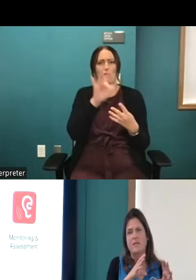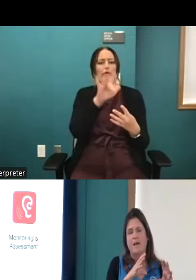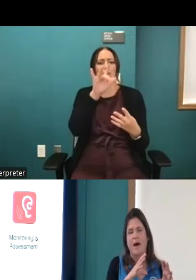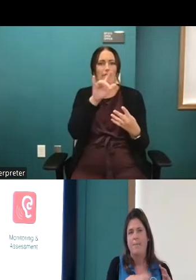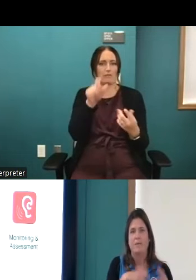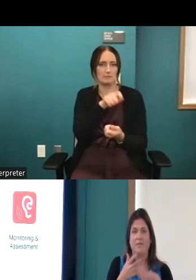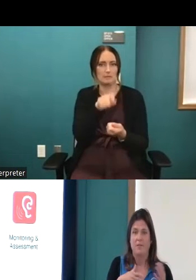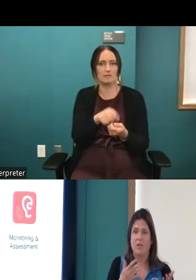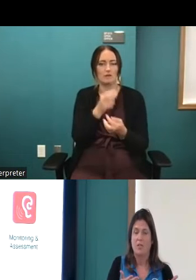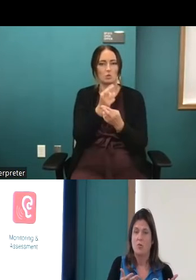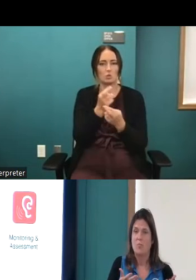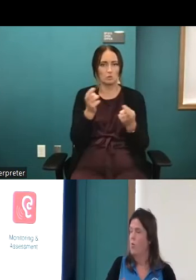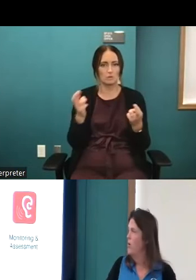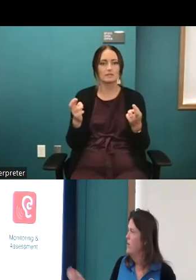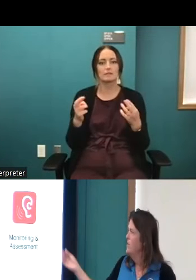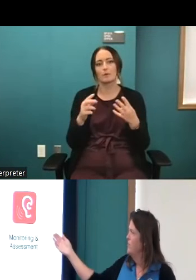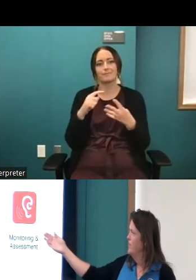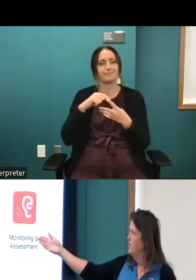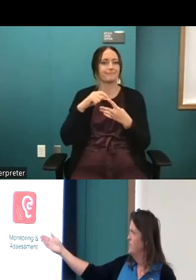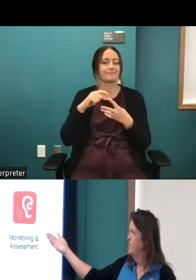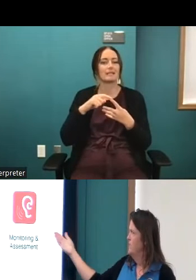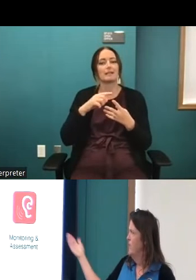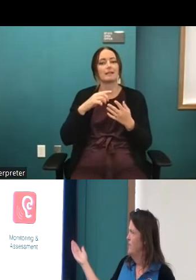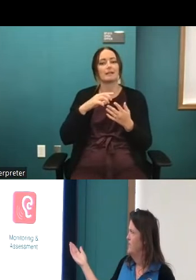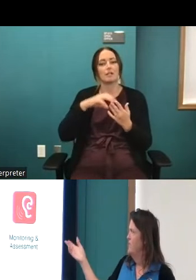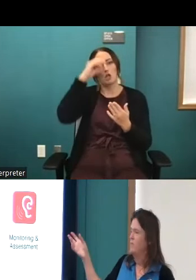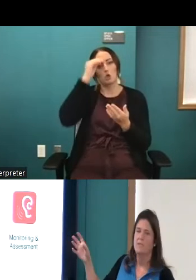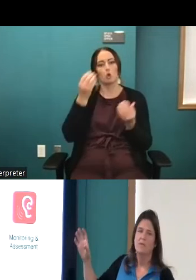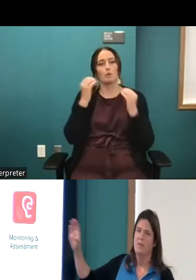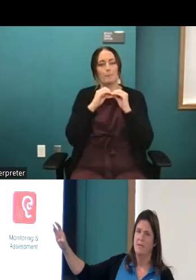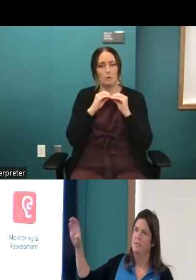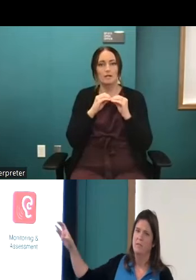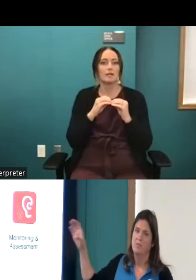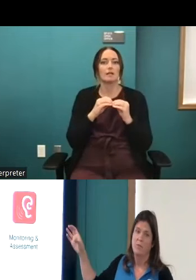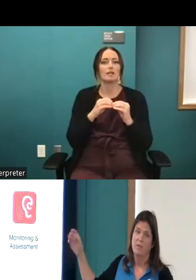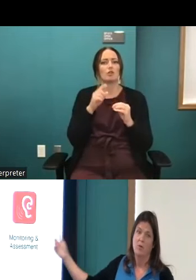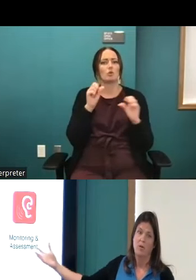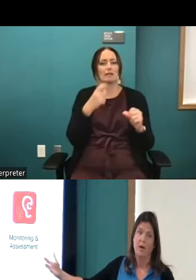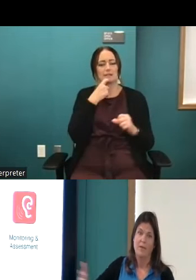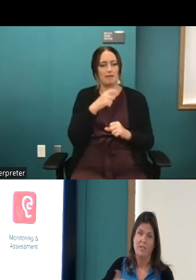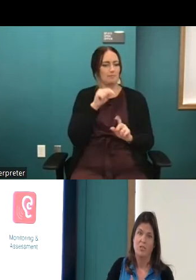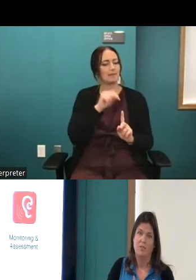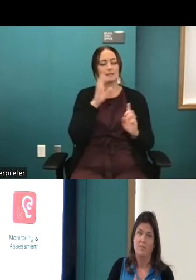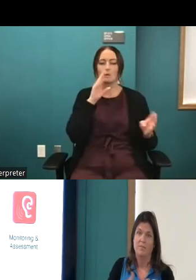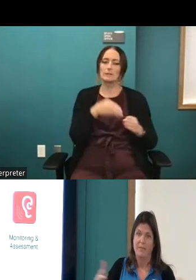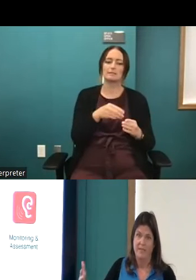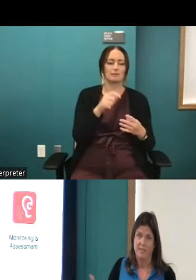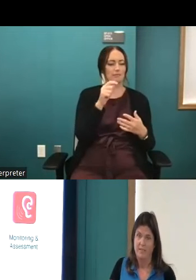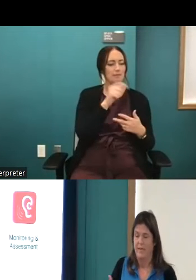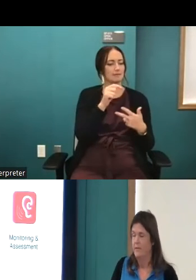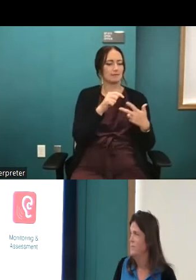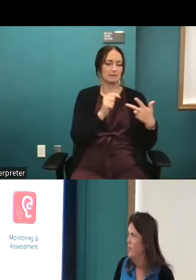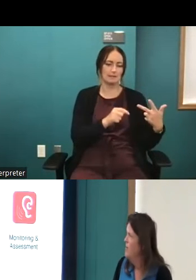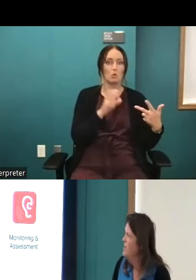resource, if you click on learn more, you'll be able to see, okay, this focuses on this, this, or a combination of